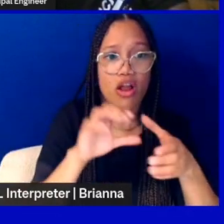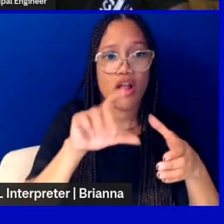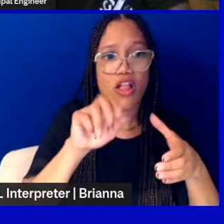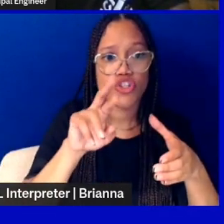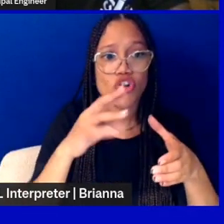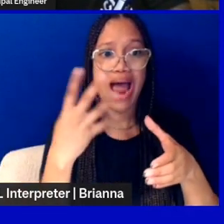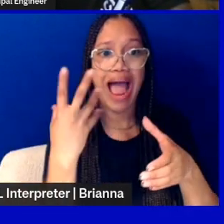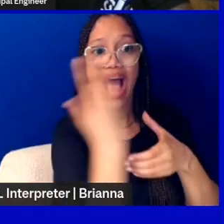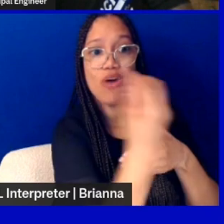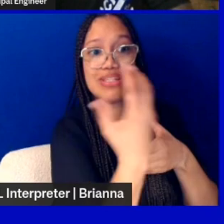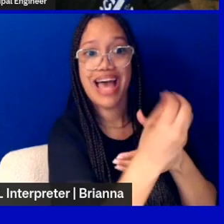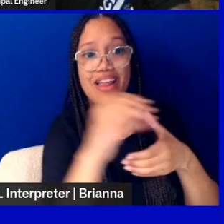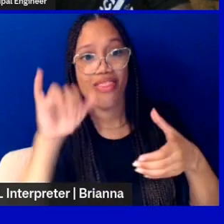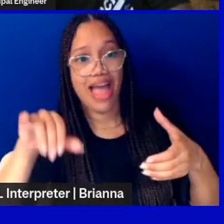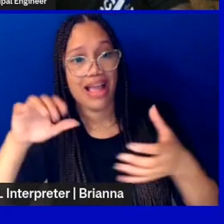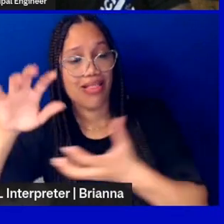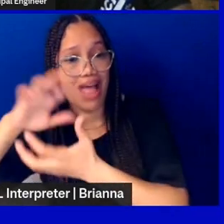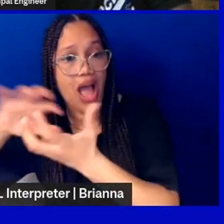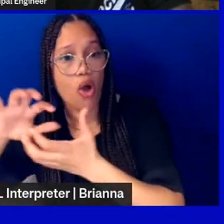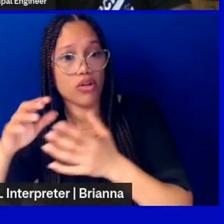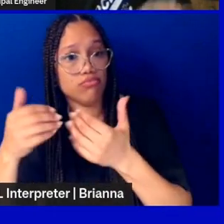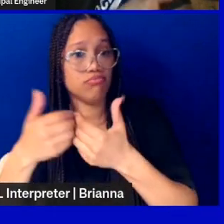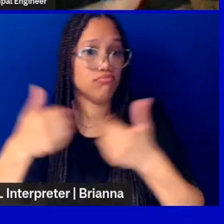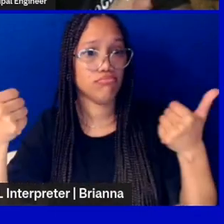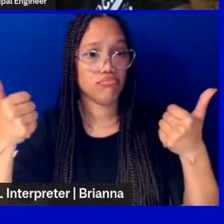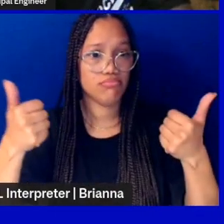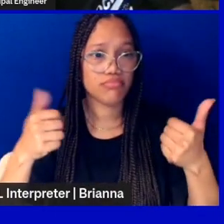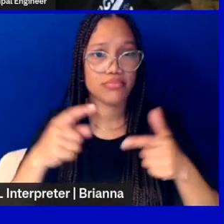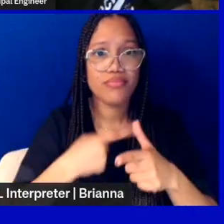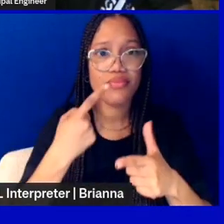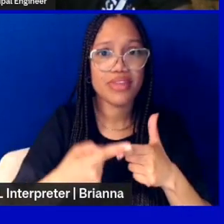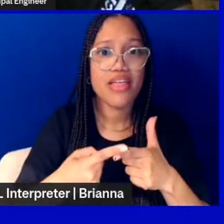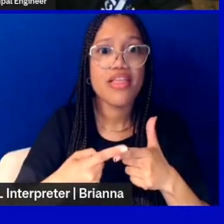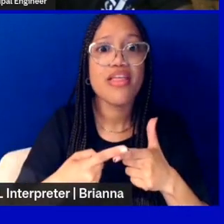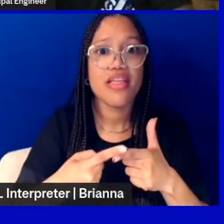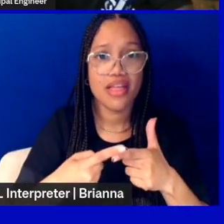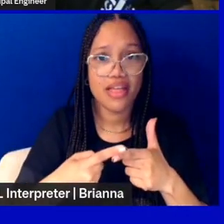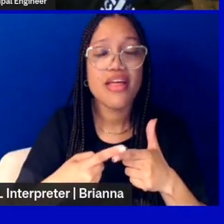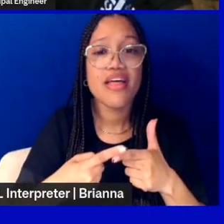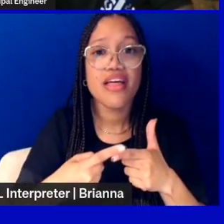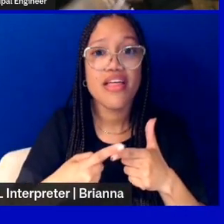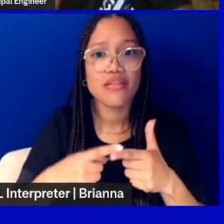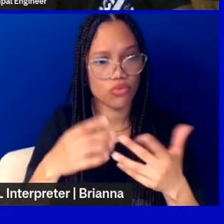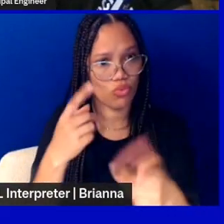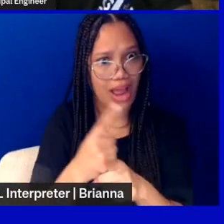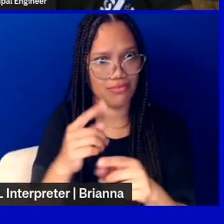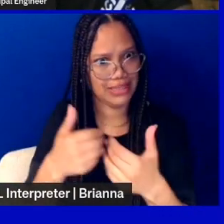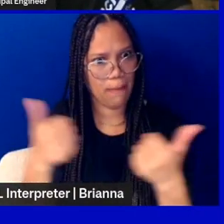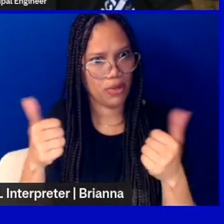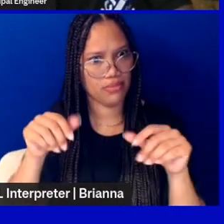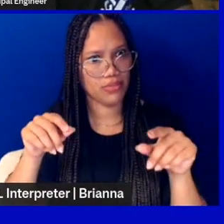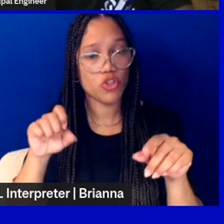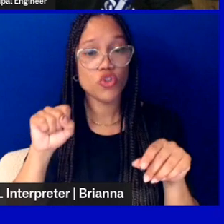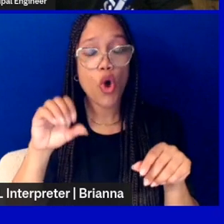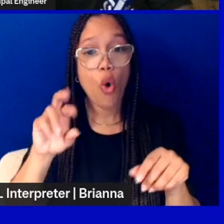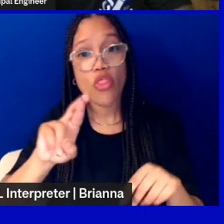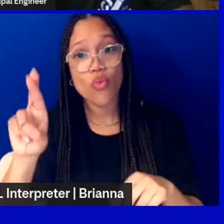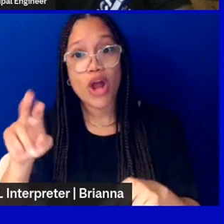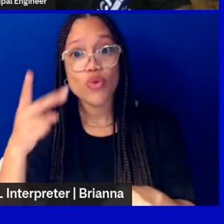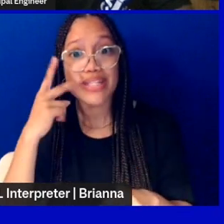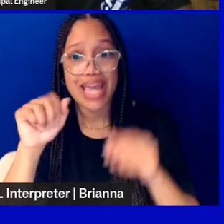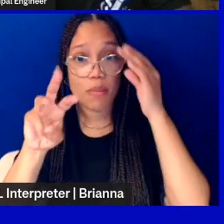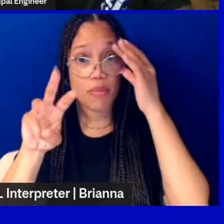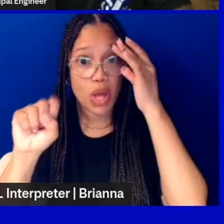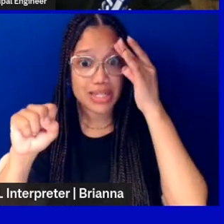outside the boundary of AWS cloud. And then which has nothing to do with AWS over here, right? And on the right-hand side, you will see an AWS cloud. So